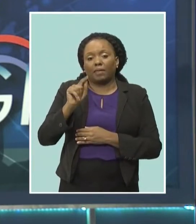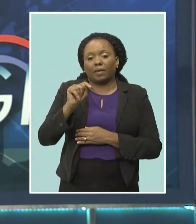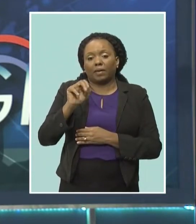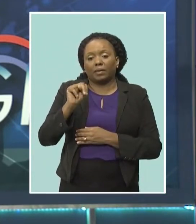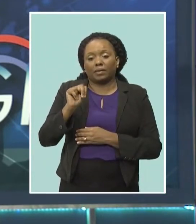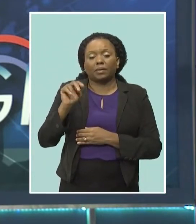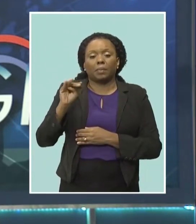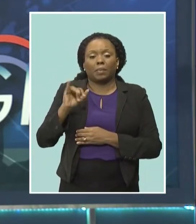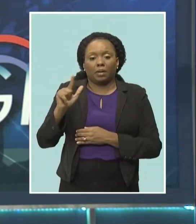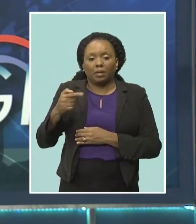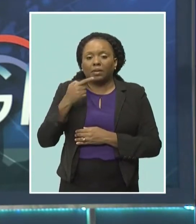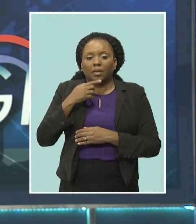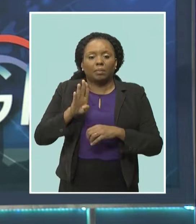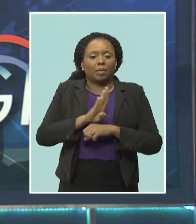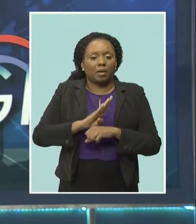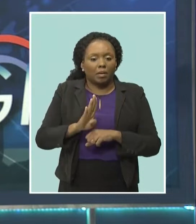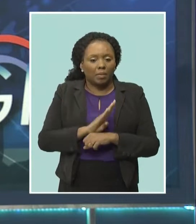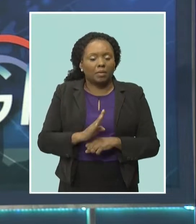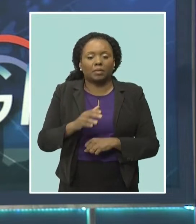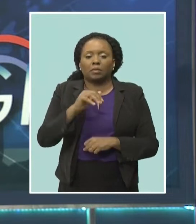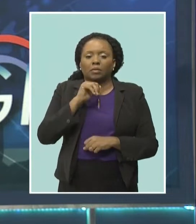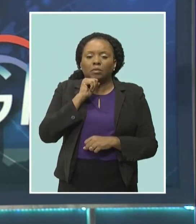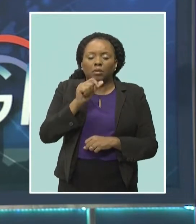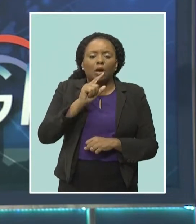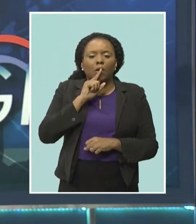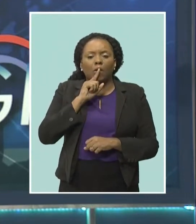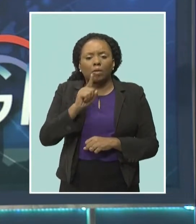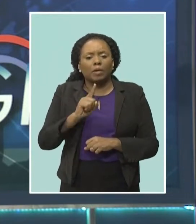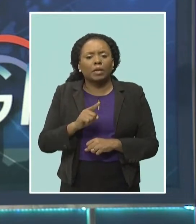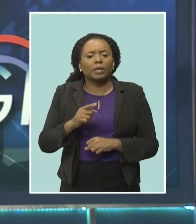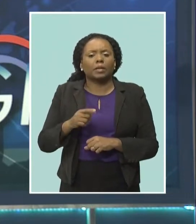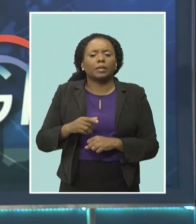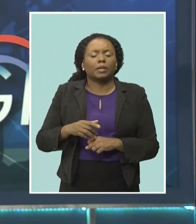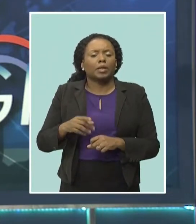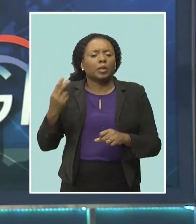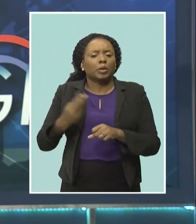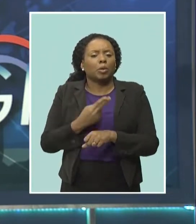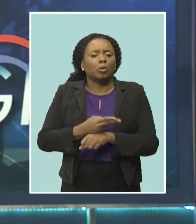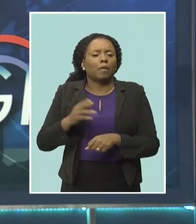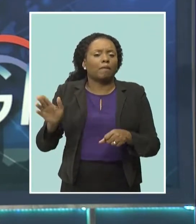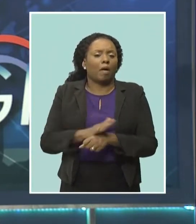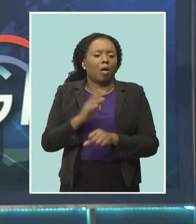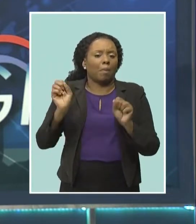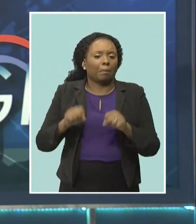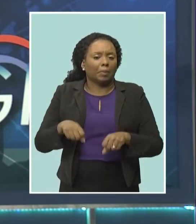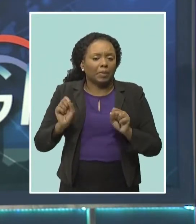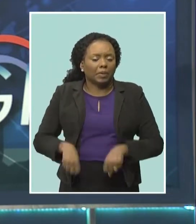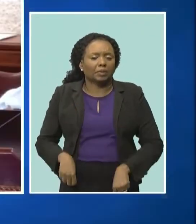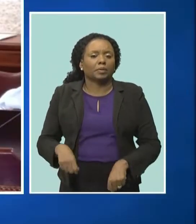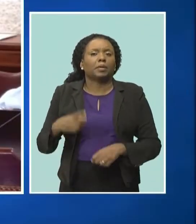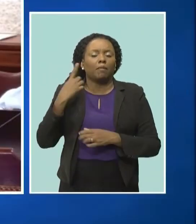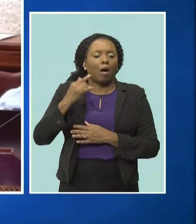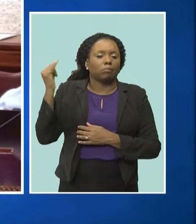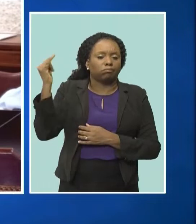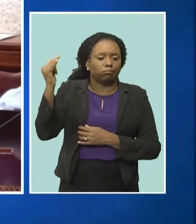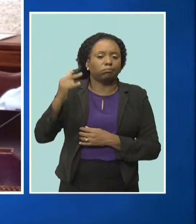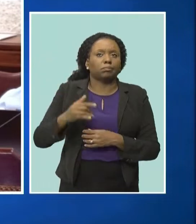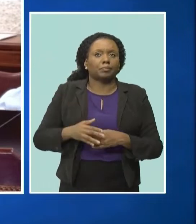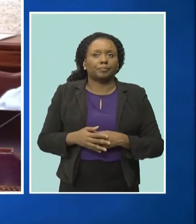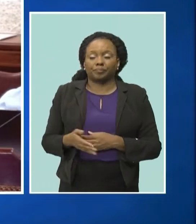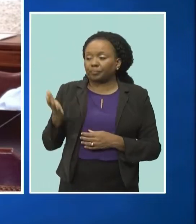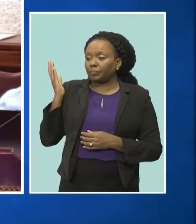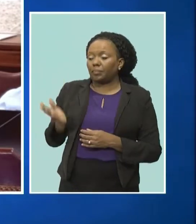far failed to maximize the commercial and economic potential of the country's aerodrome. We have seen